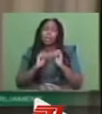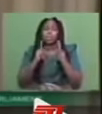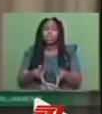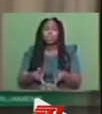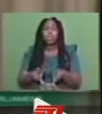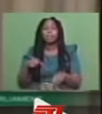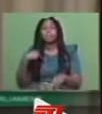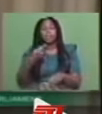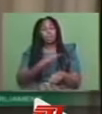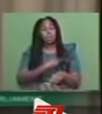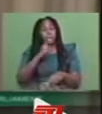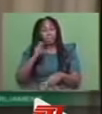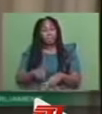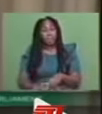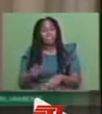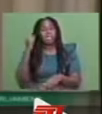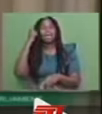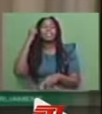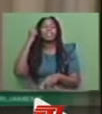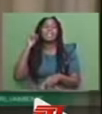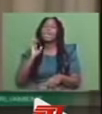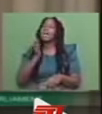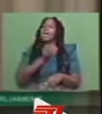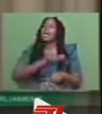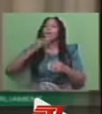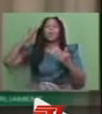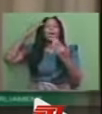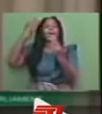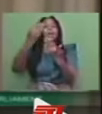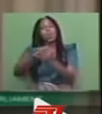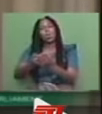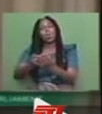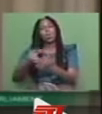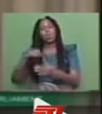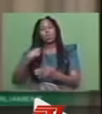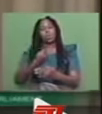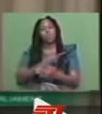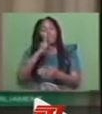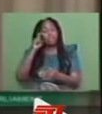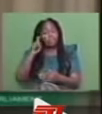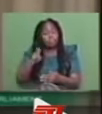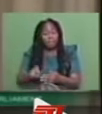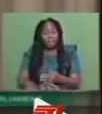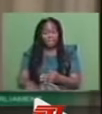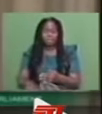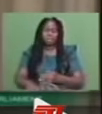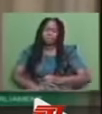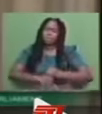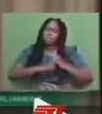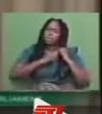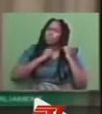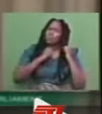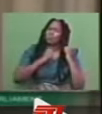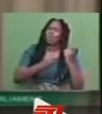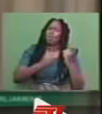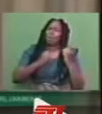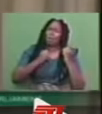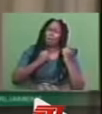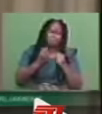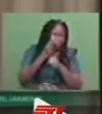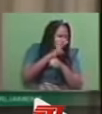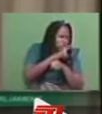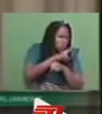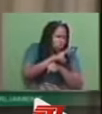purpose. We must return to those qualities of nationhood. We will be resilient, courageous, vigilant, and